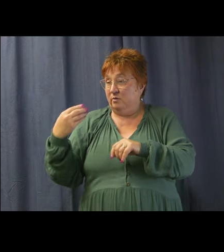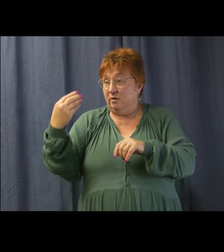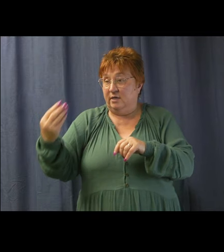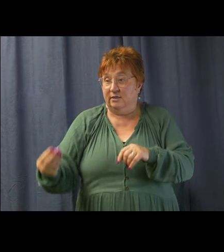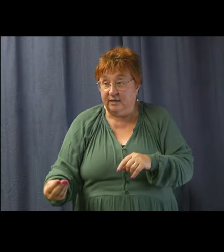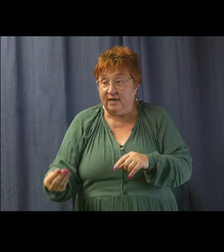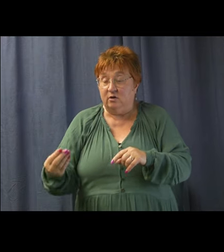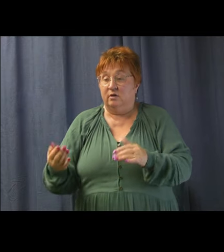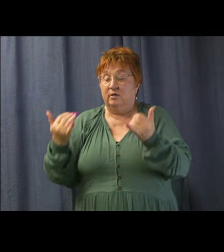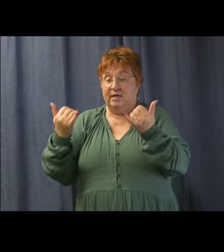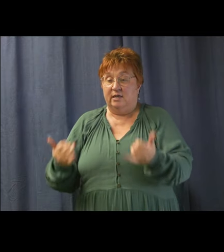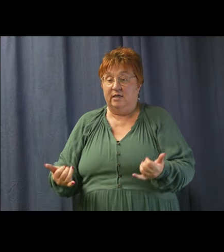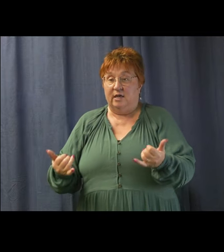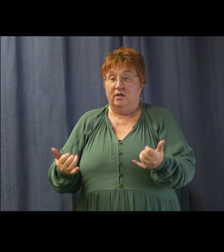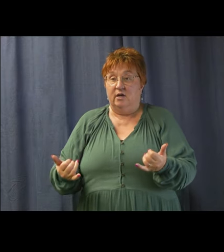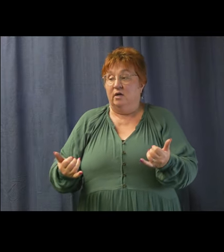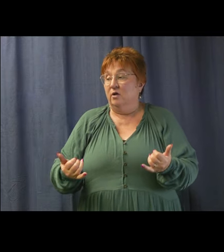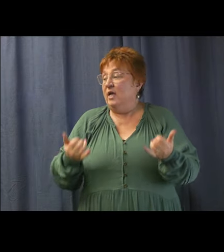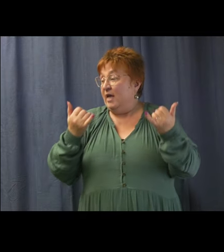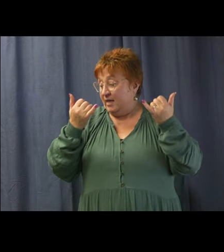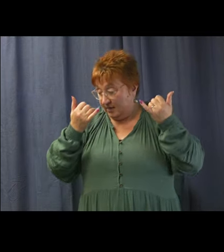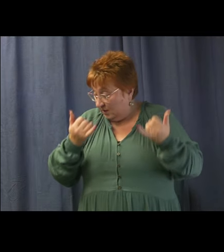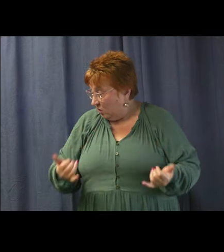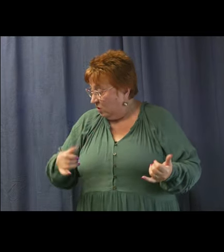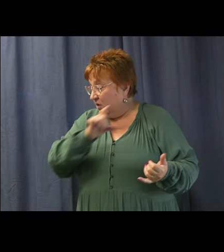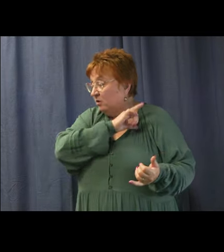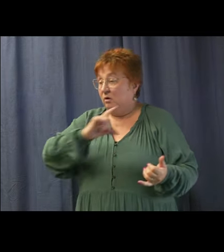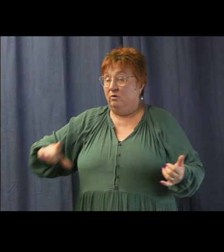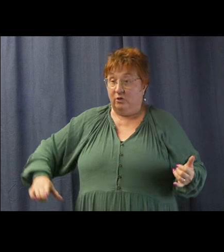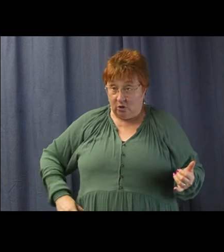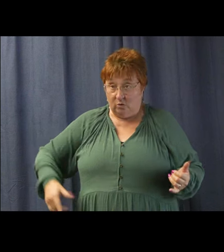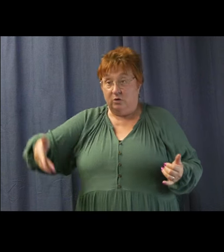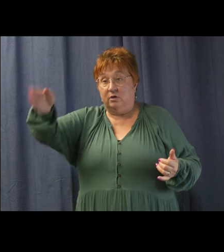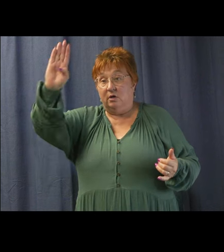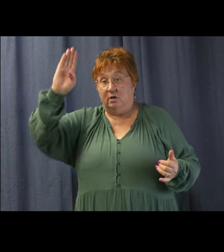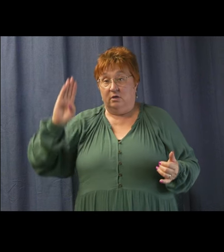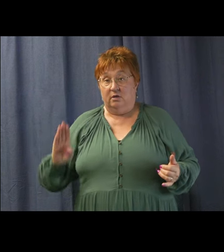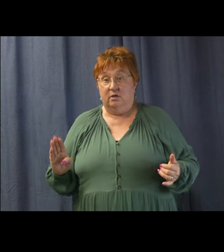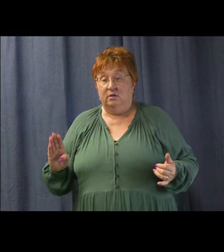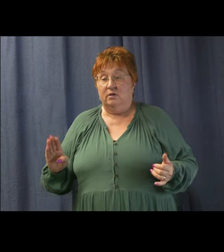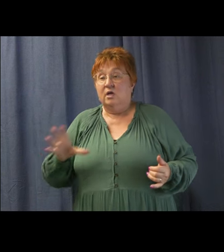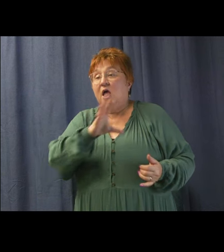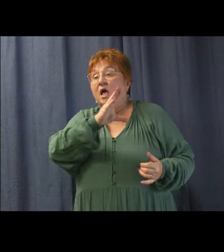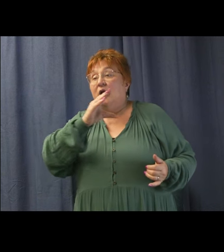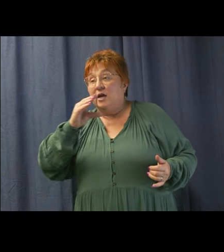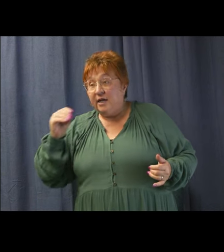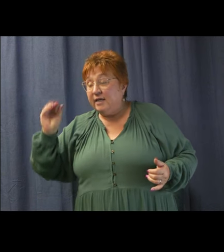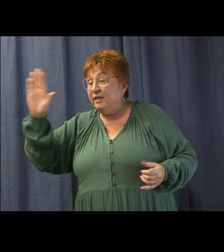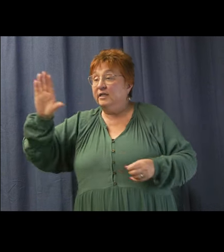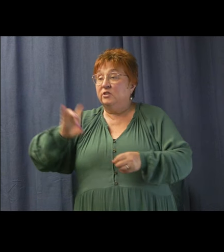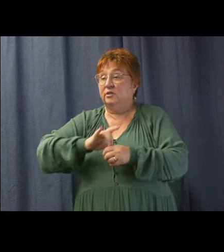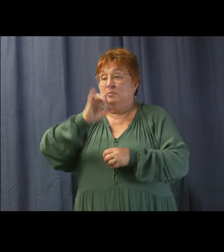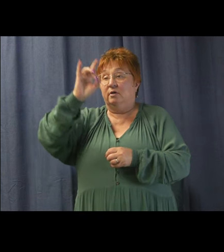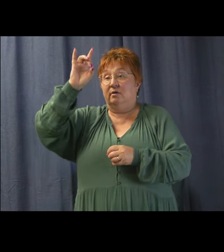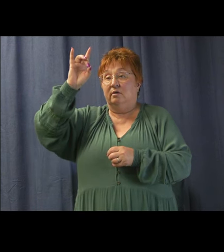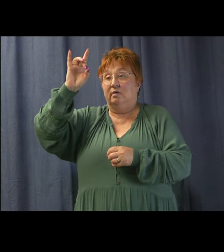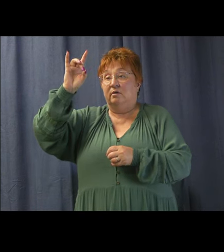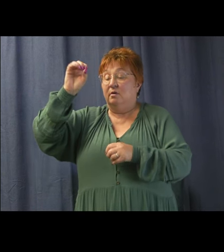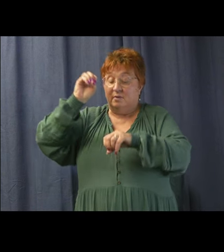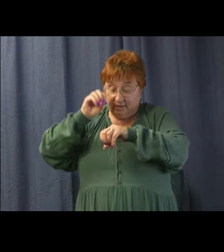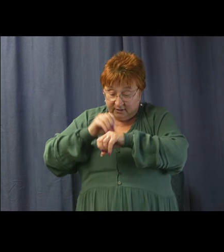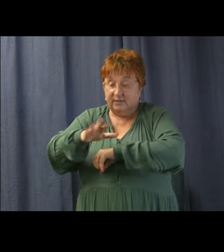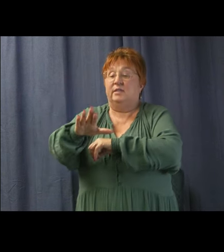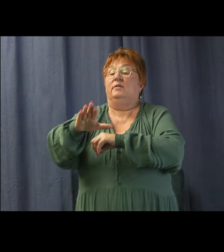now look at this. It says, and now the Lord God and his Spirit has